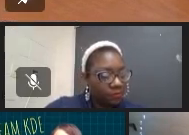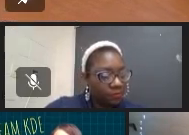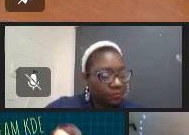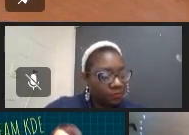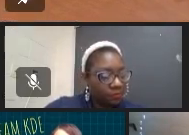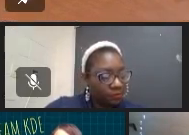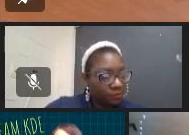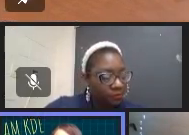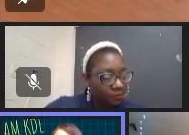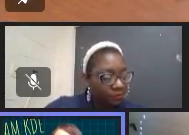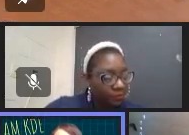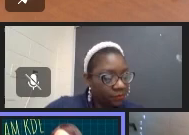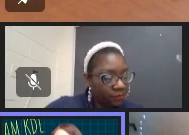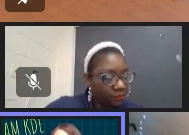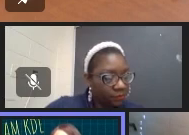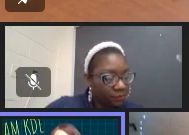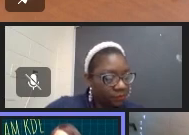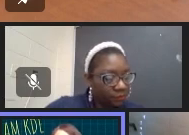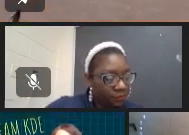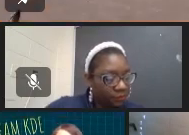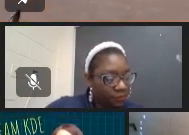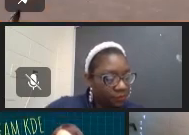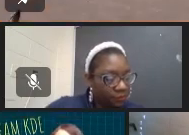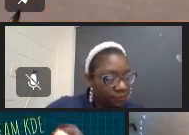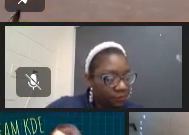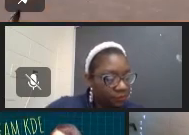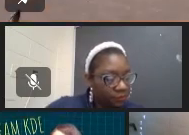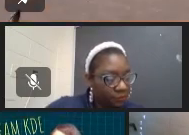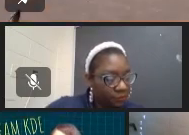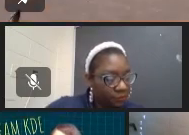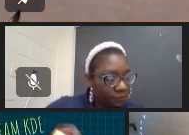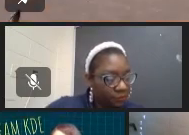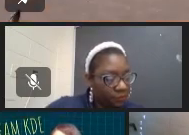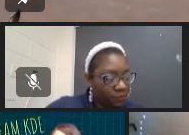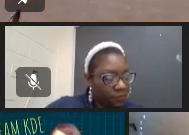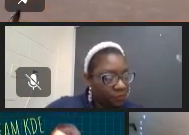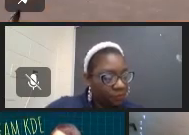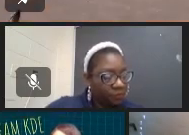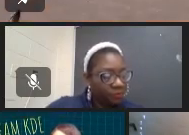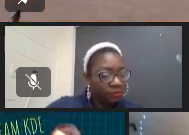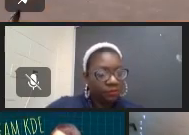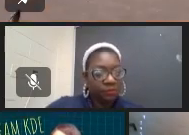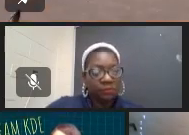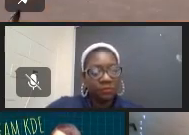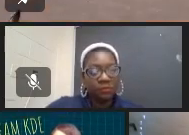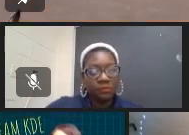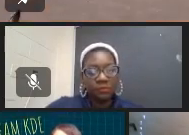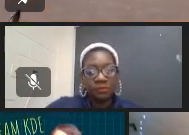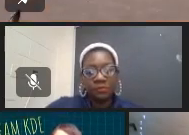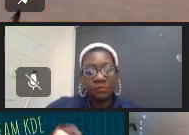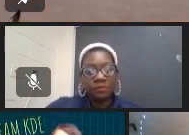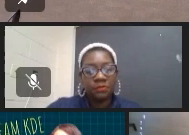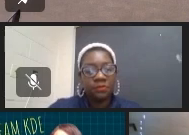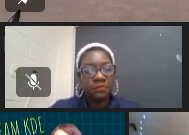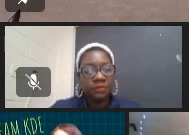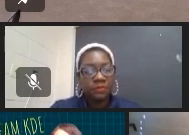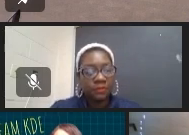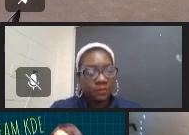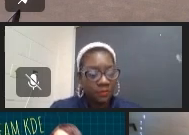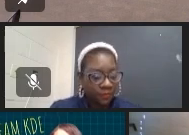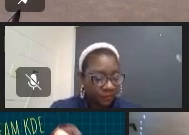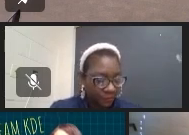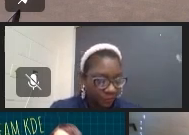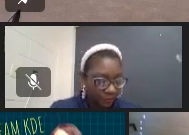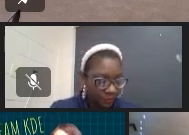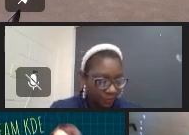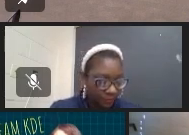Thank you. Thank you. I'm Chad Davidson from McCracken County, Lonoke Elementary School music